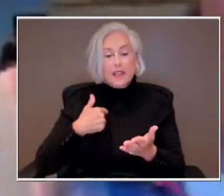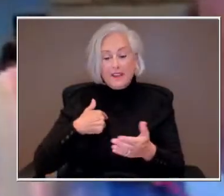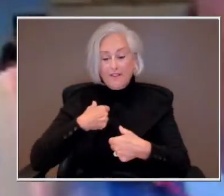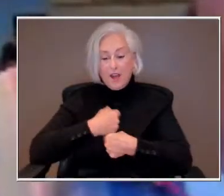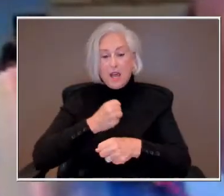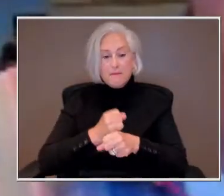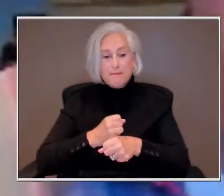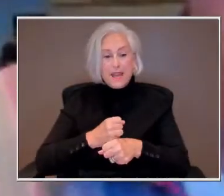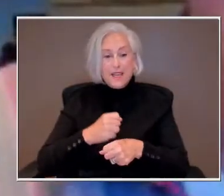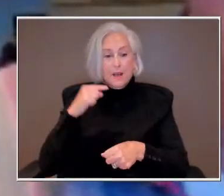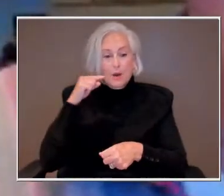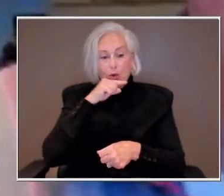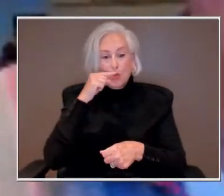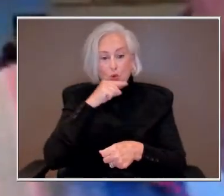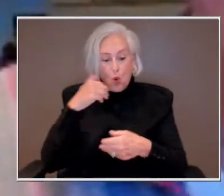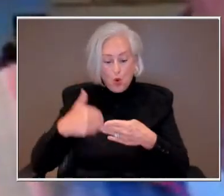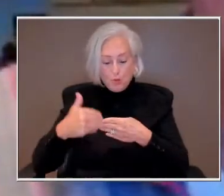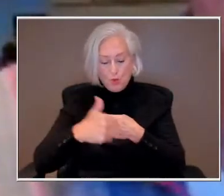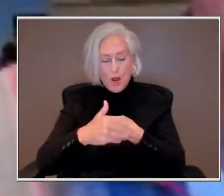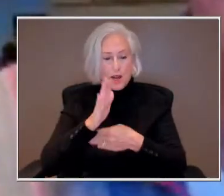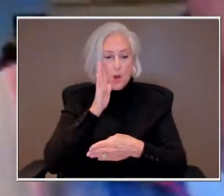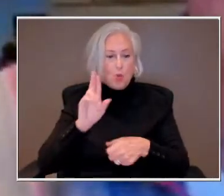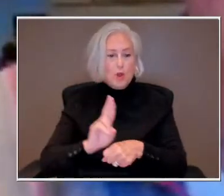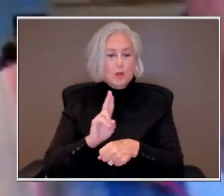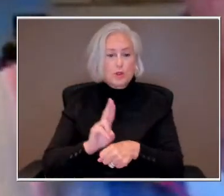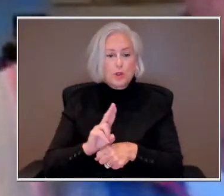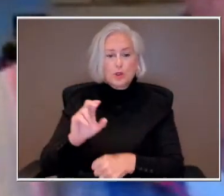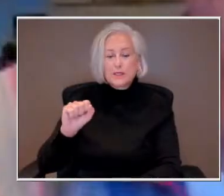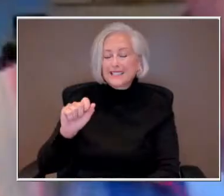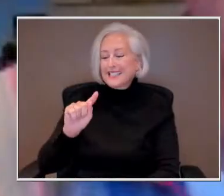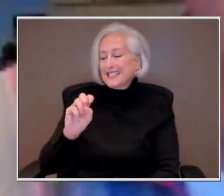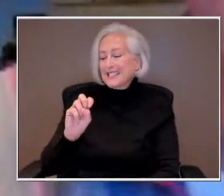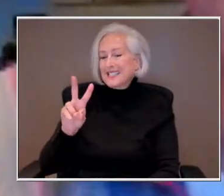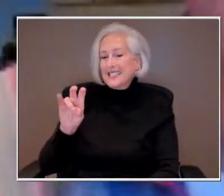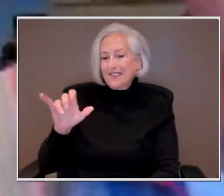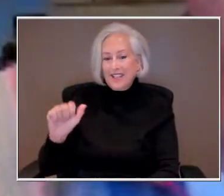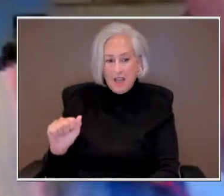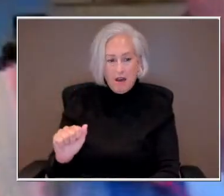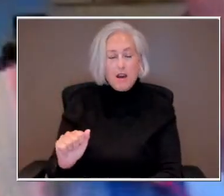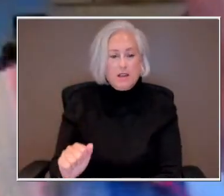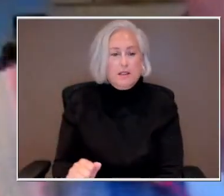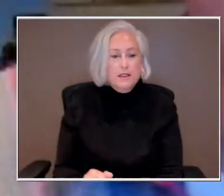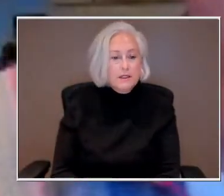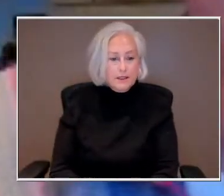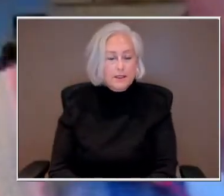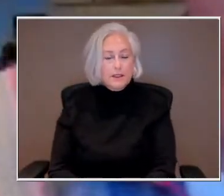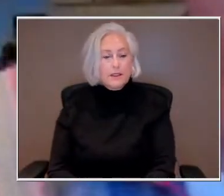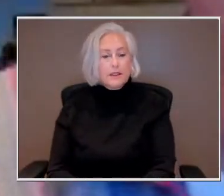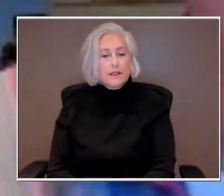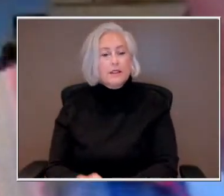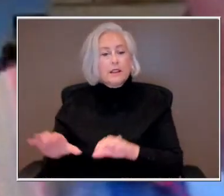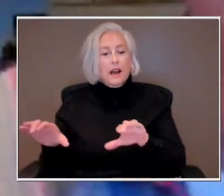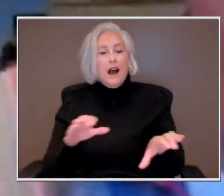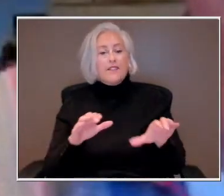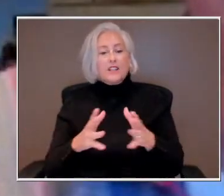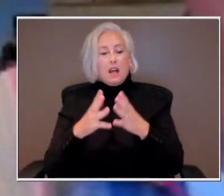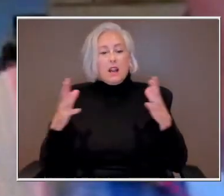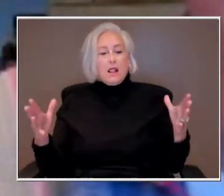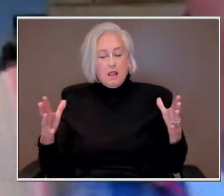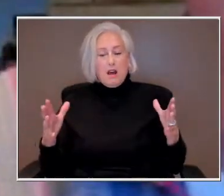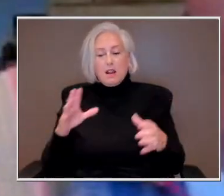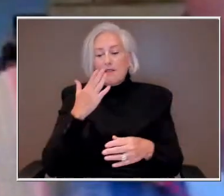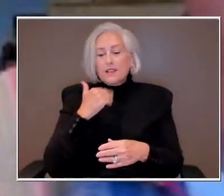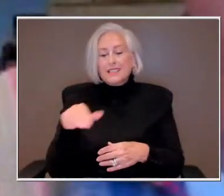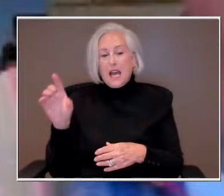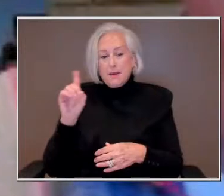I'll use stevia. And you can get a lot, and then I got a lot of diabetic recipe books. And a lot